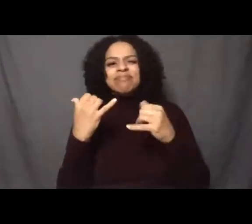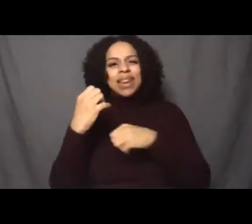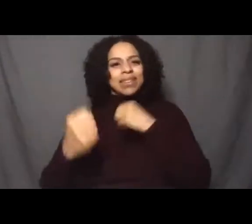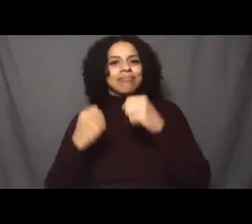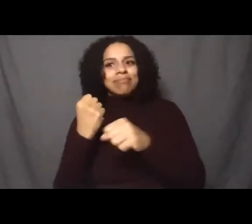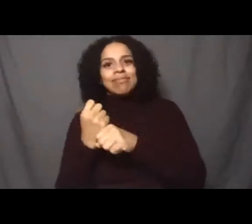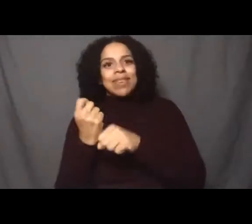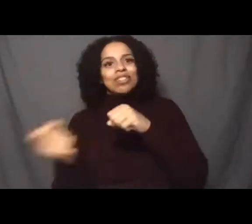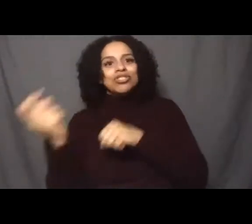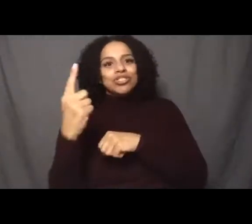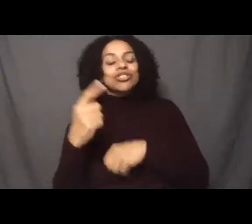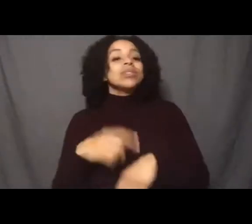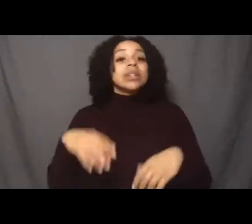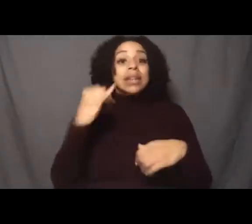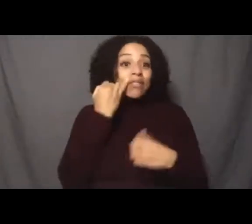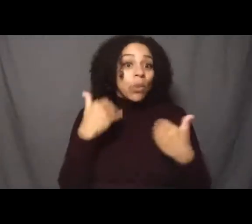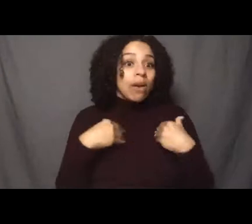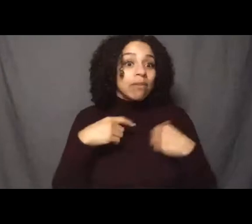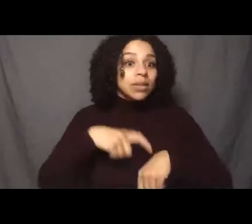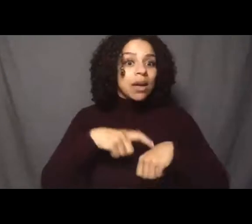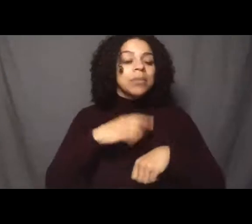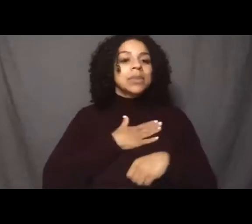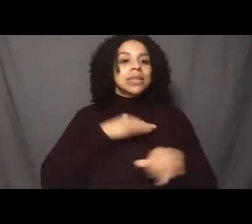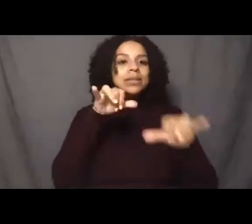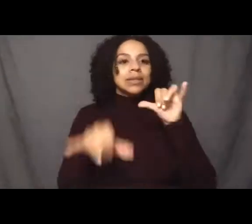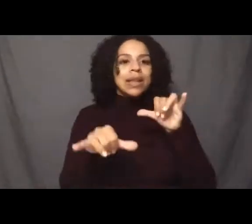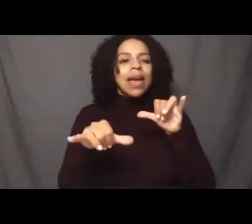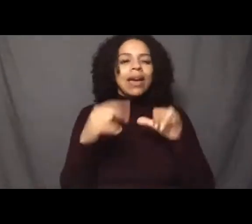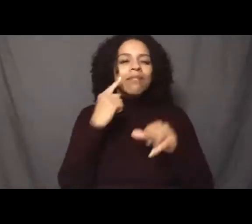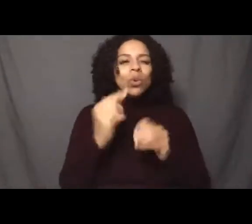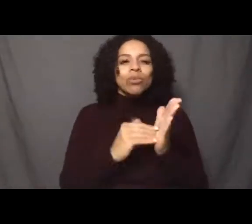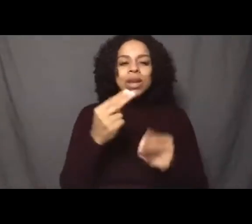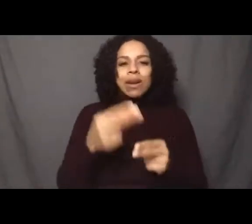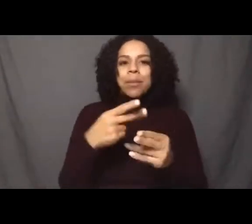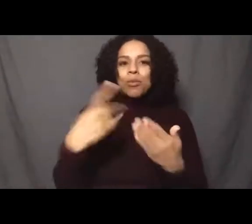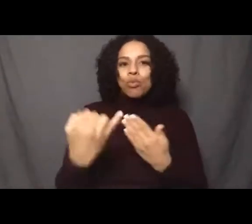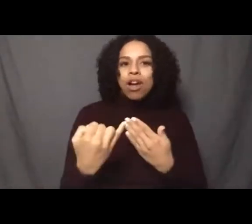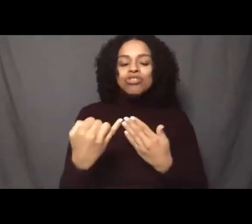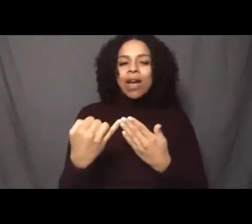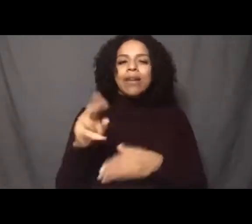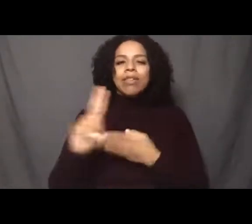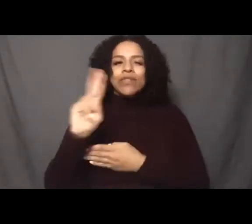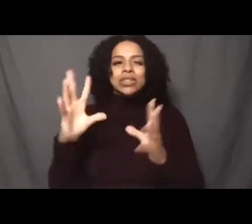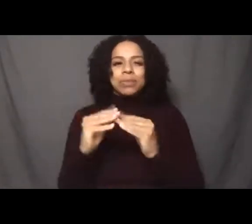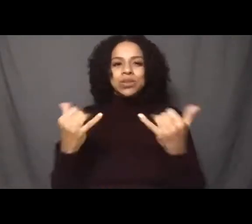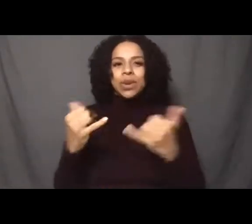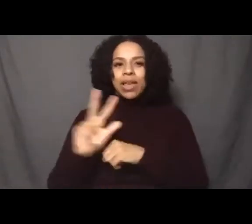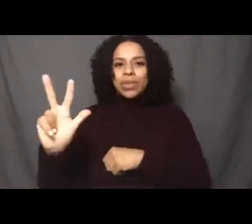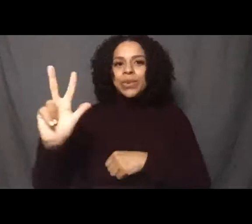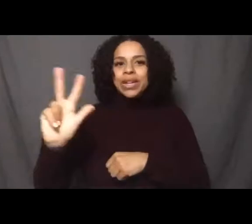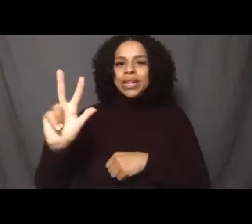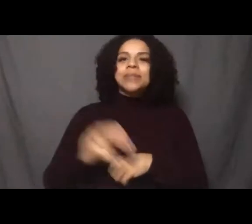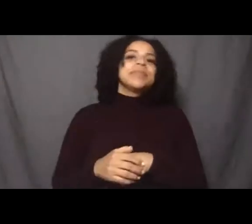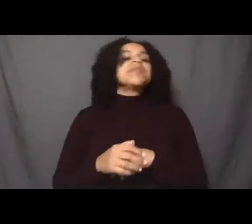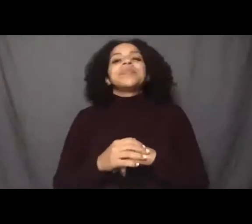American Alumni's chapter in the renaming project for Dr. Shirley Weber at the University Senate meeting today at 3 p.m. And I will go